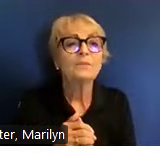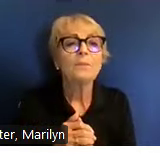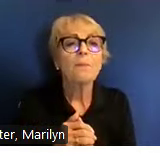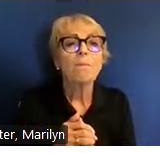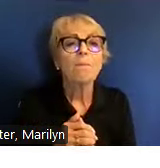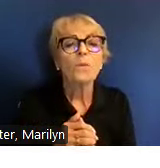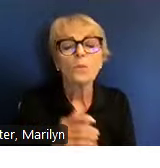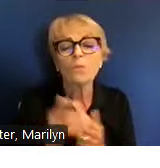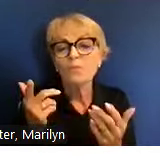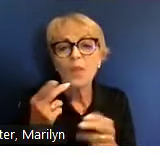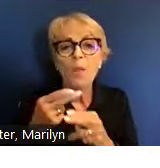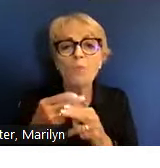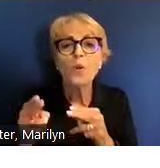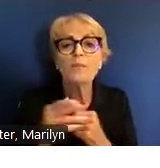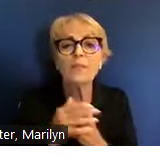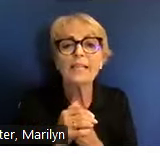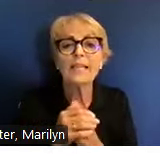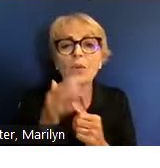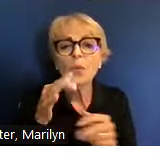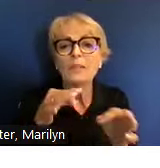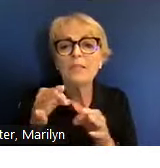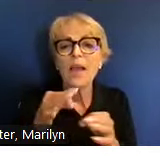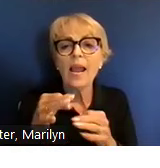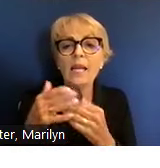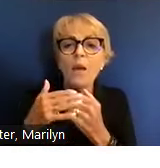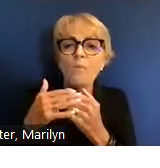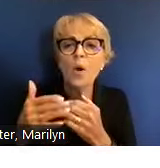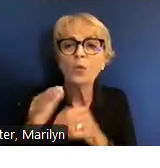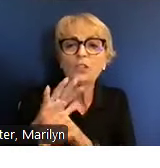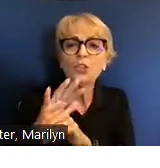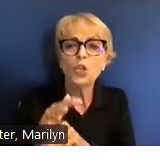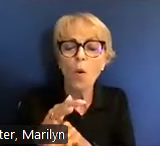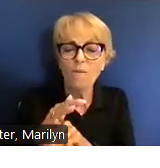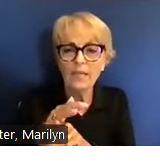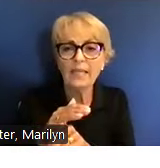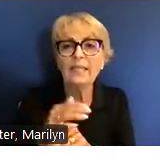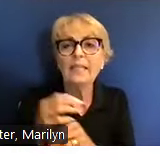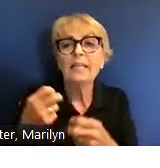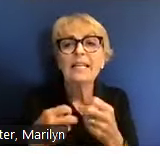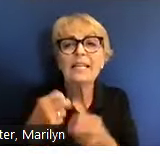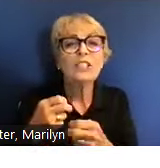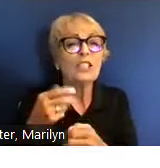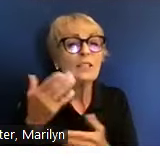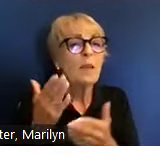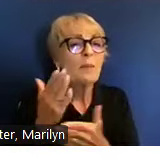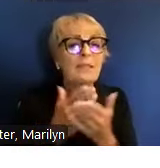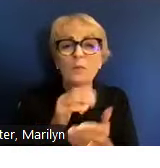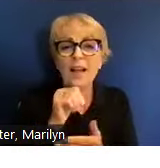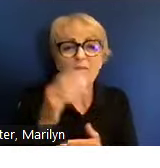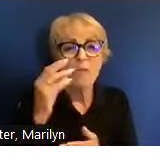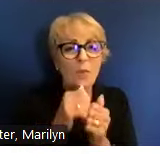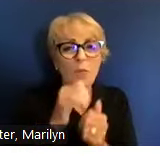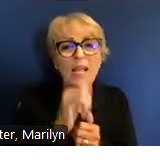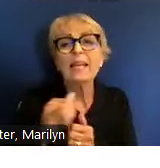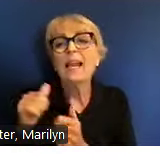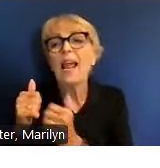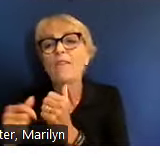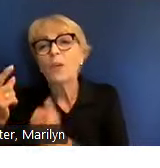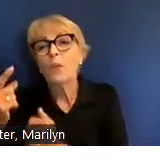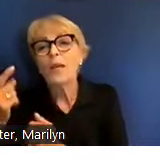So just briefly, we're going to define post-COVID conditions. It's a term that some might not be familiar with. Everybody knows long COVID,